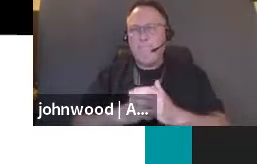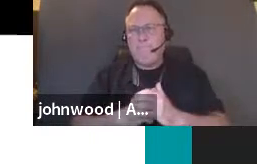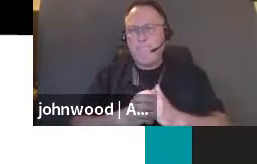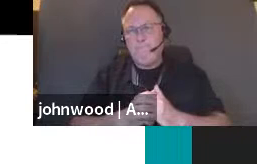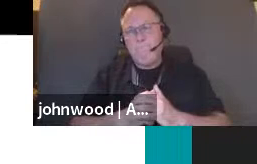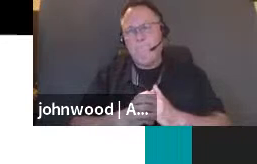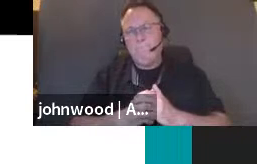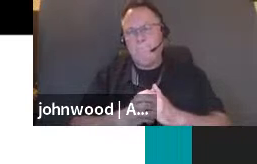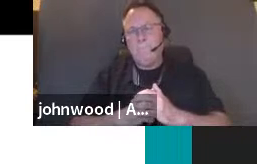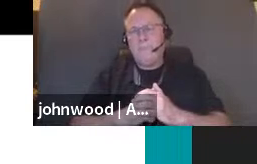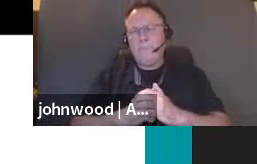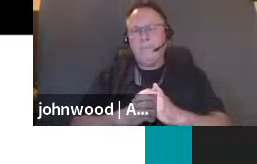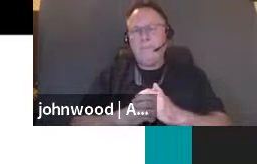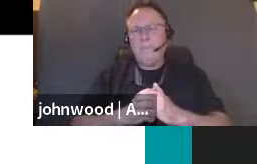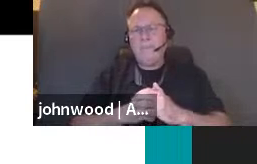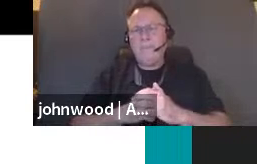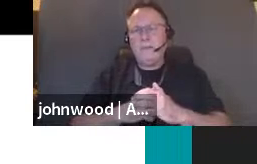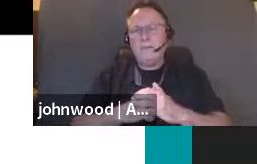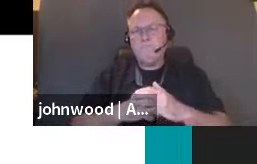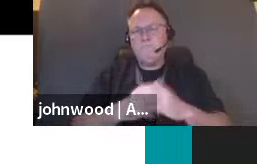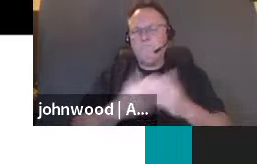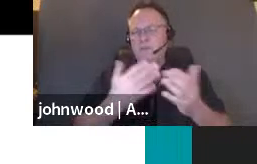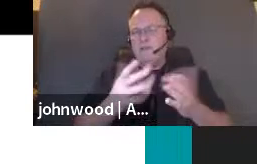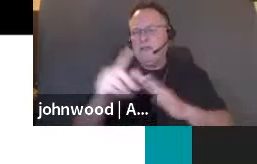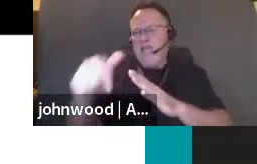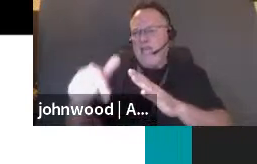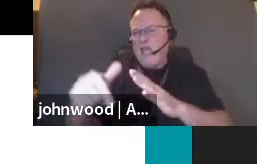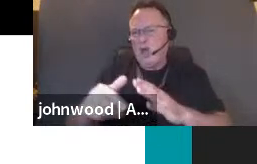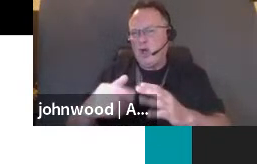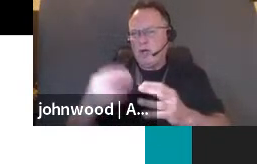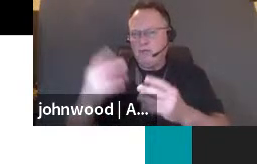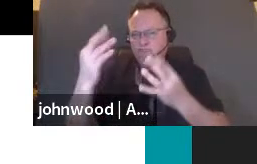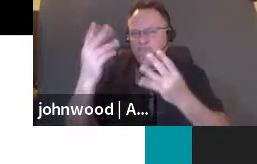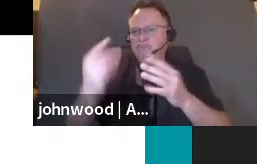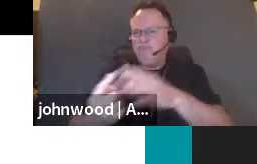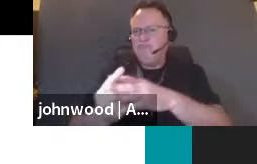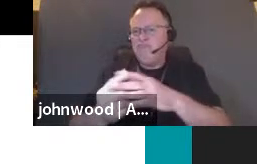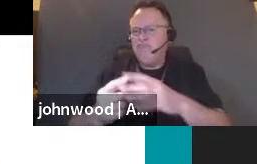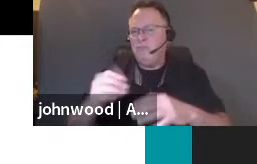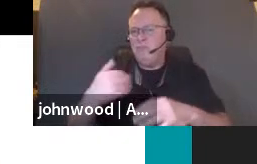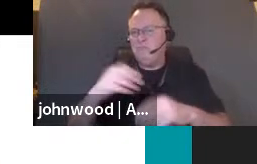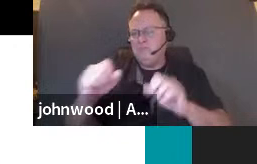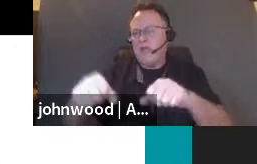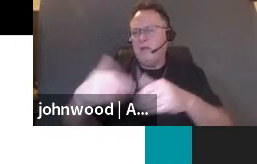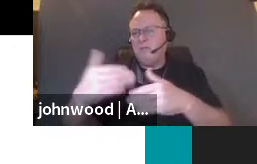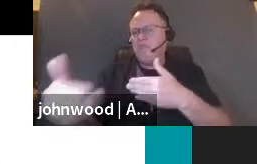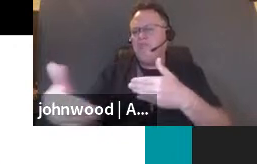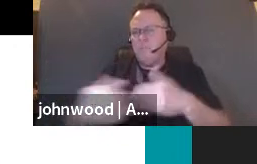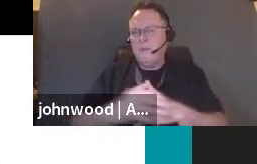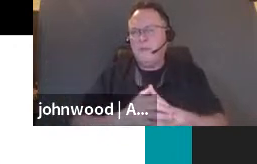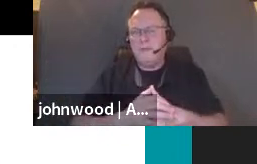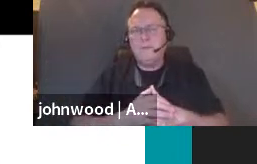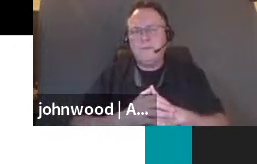that you don't have in your mind right now, we'll still have more time for that as well.